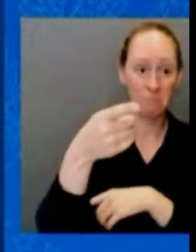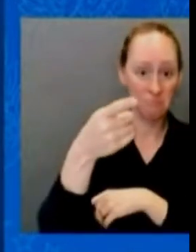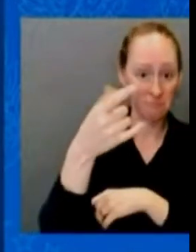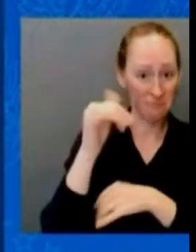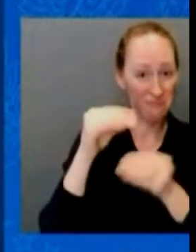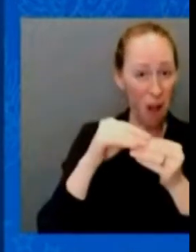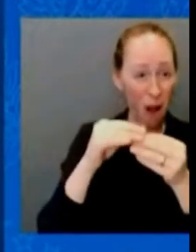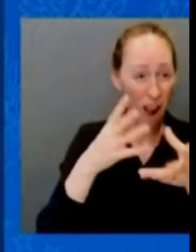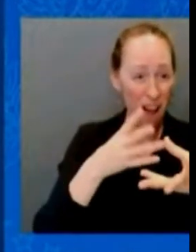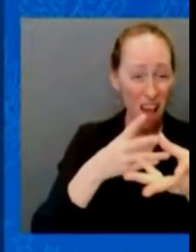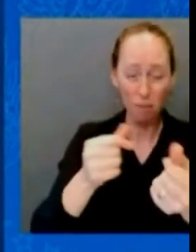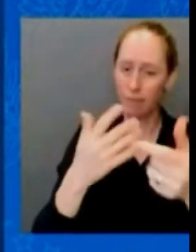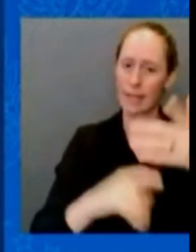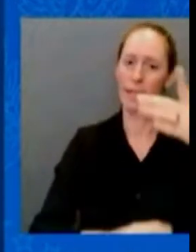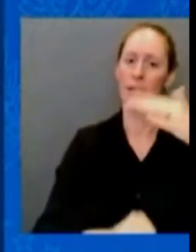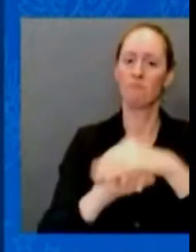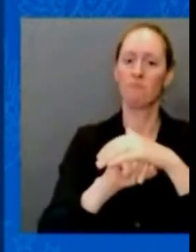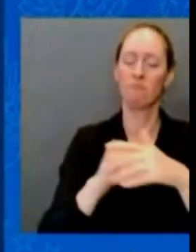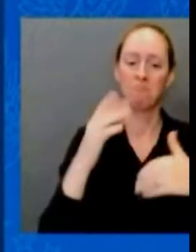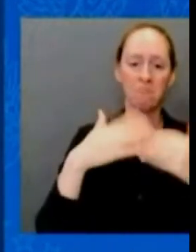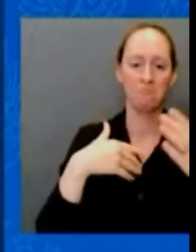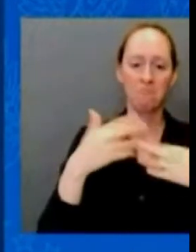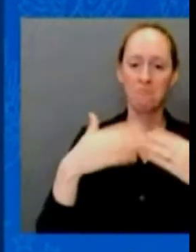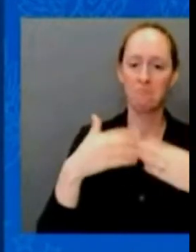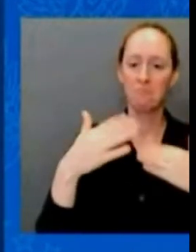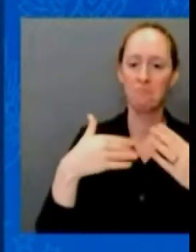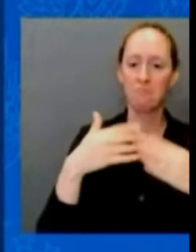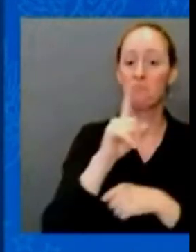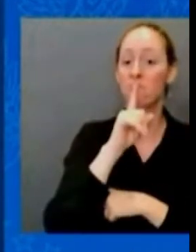$10,000, $12,000, $14,000 a year, like some cancer drugs do cost.